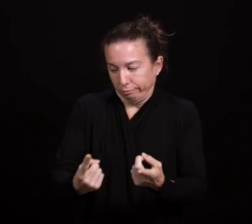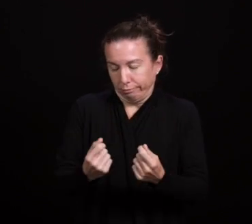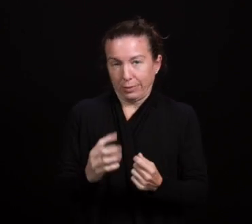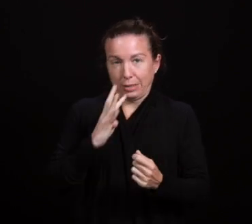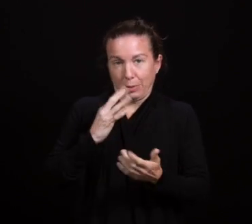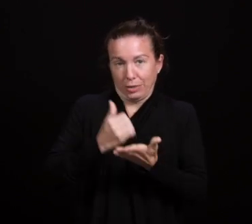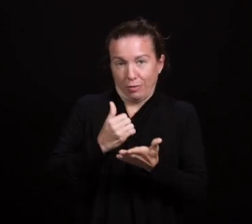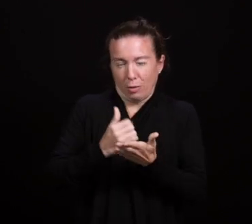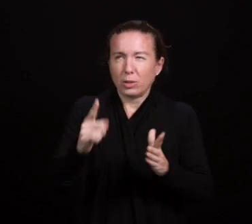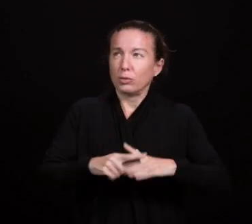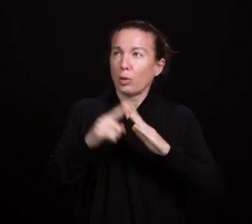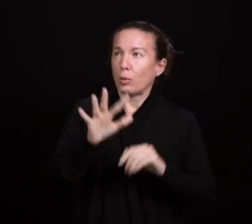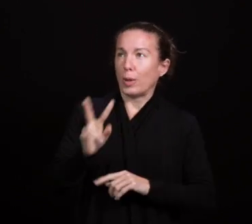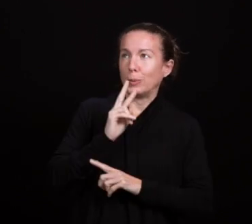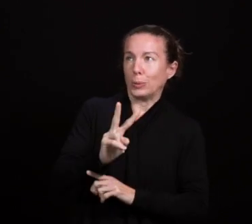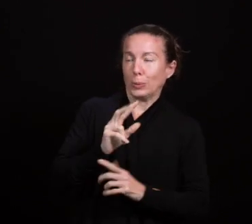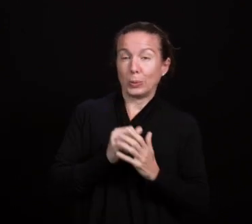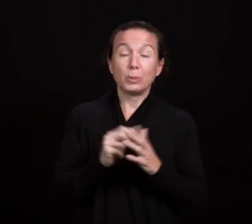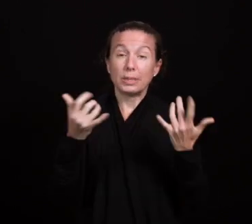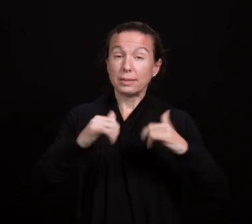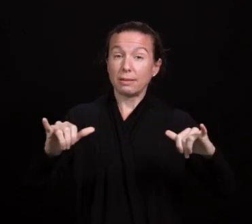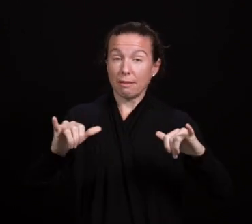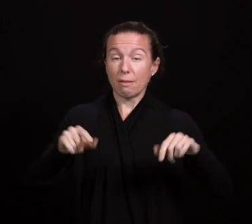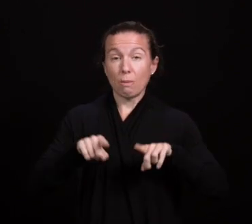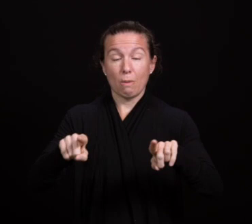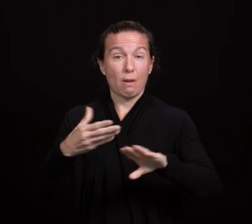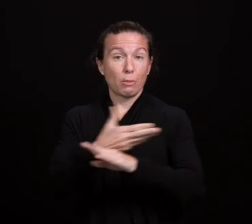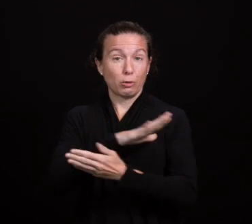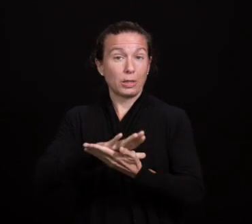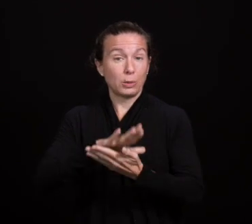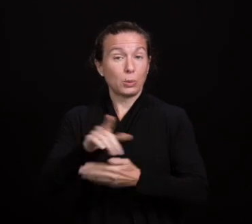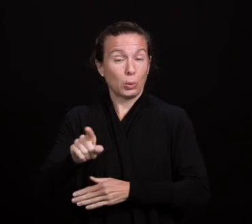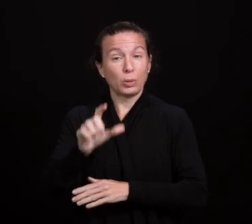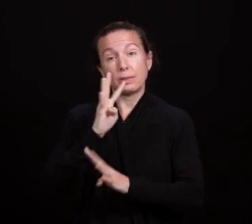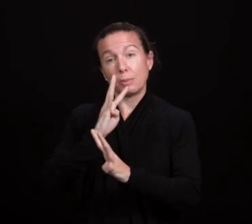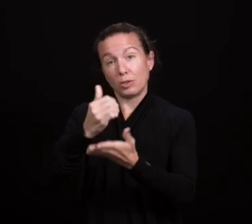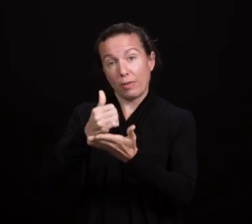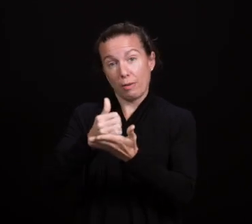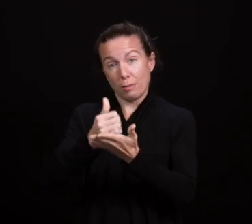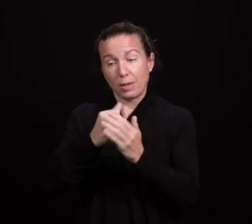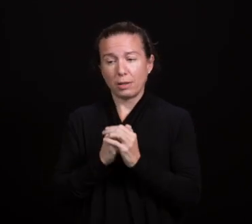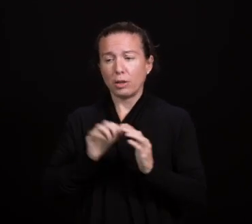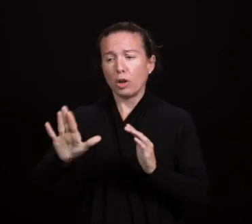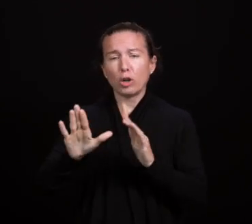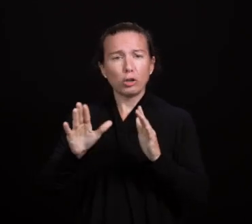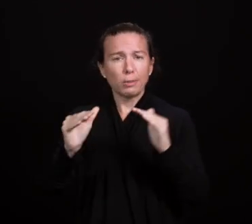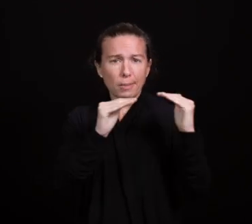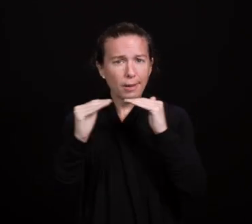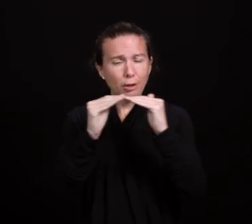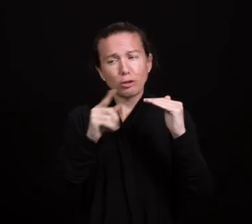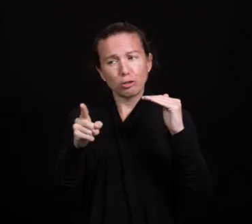she was 2. She's still getting it now at preschool. She's pretty much at the same level as her peers, an average